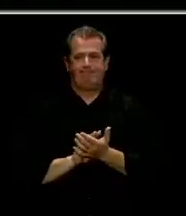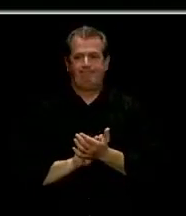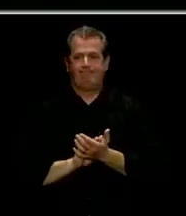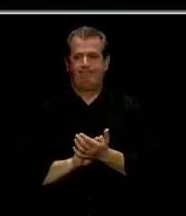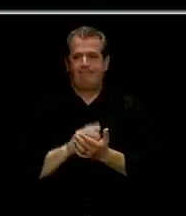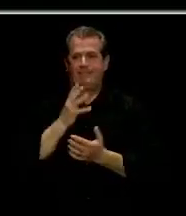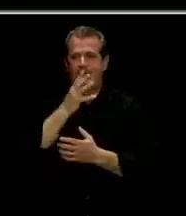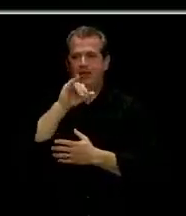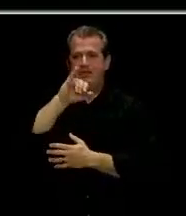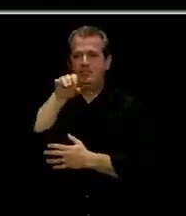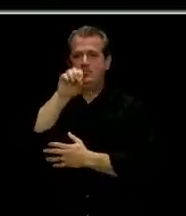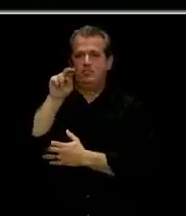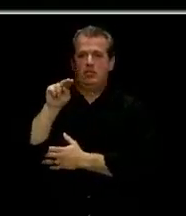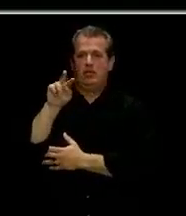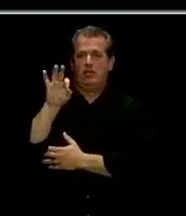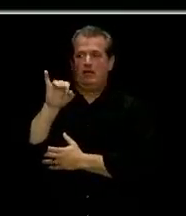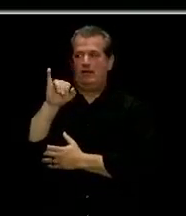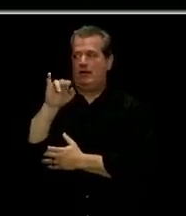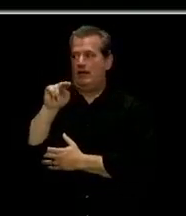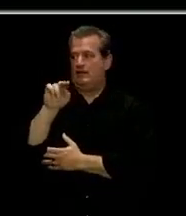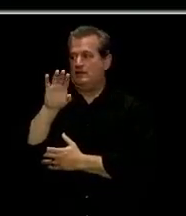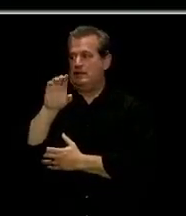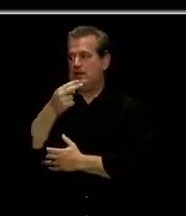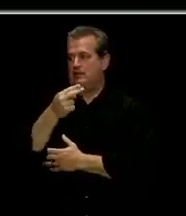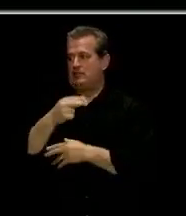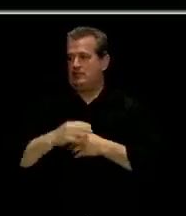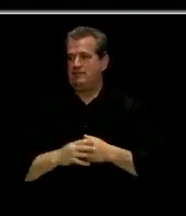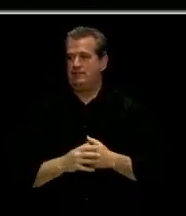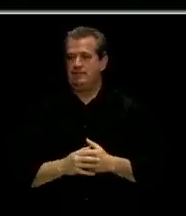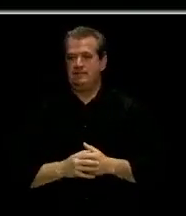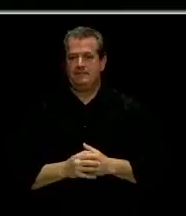And John Finch from Able United.